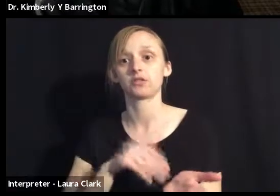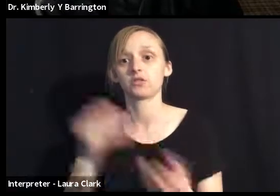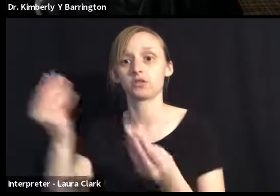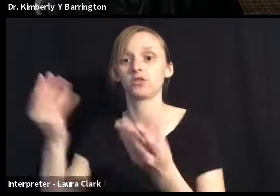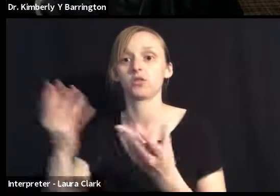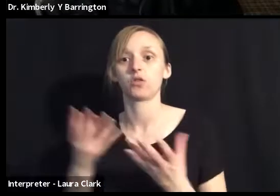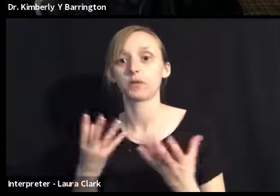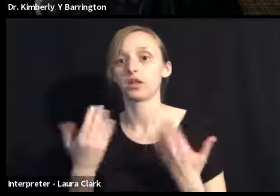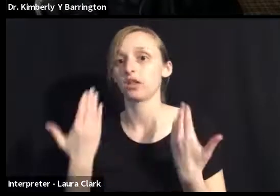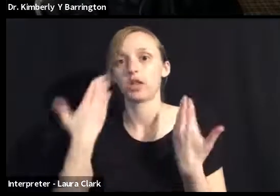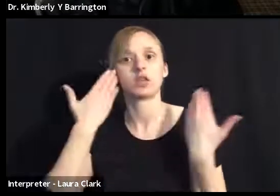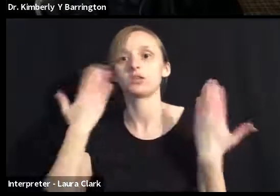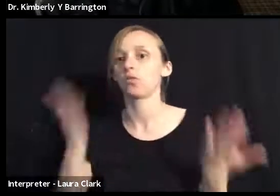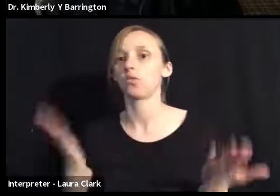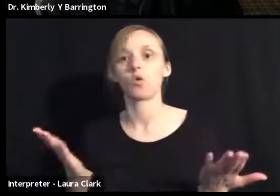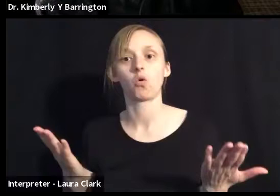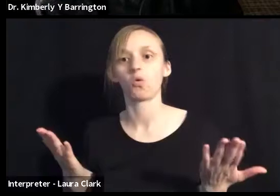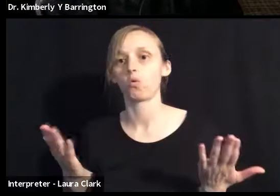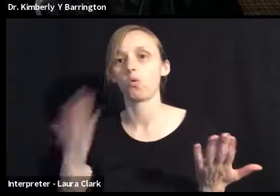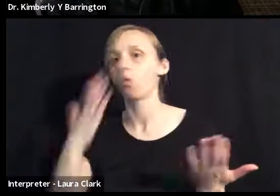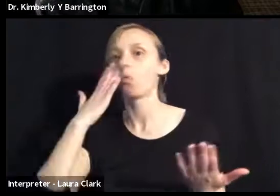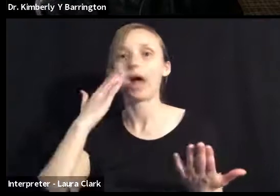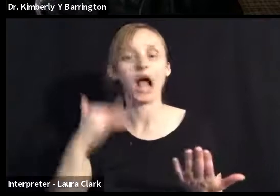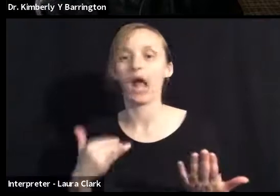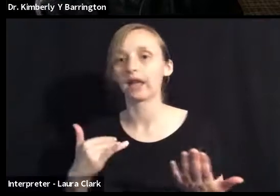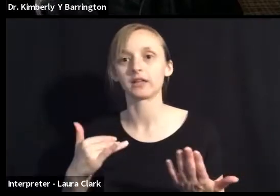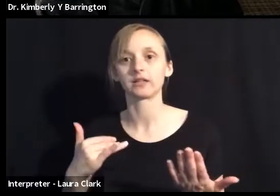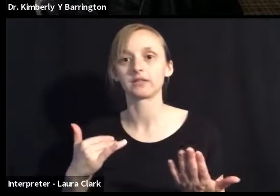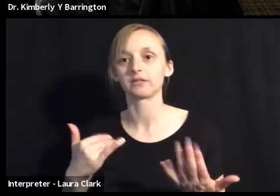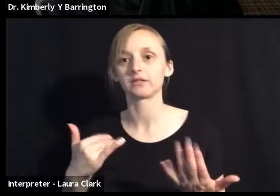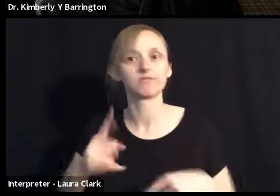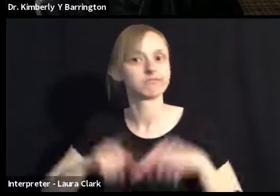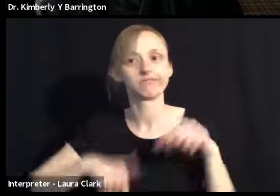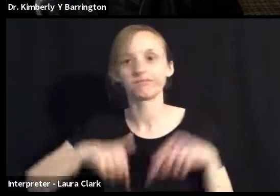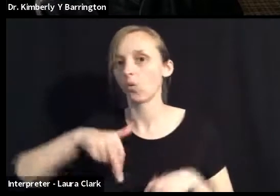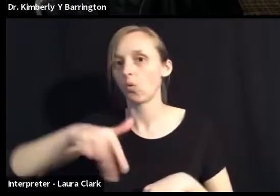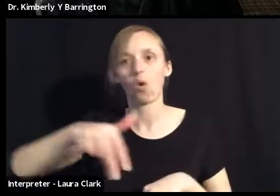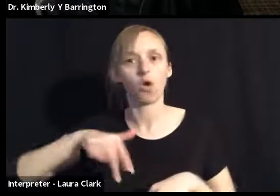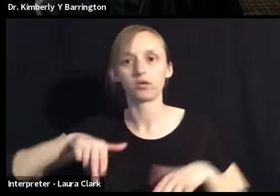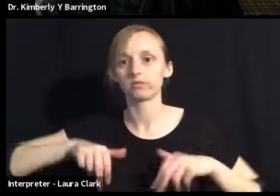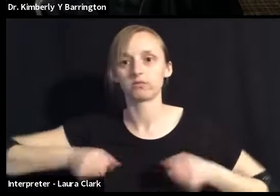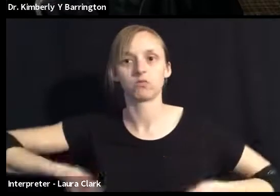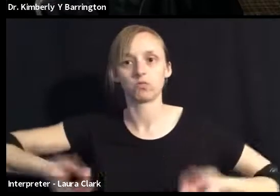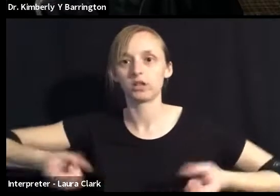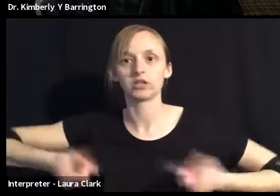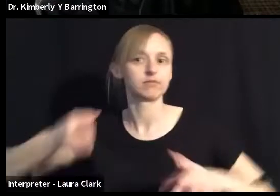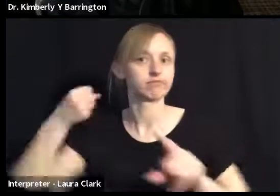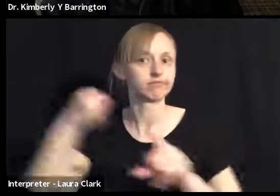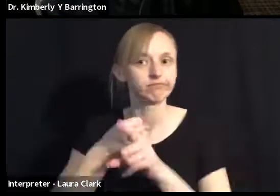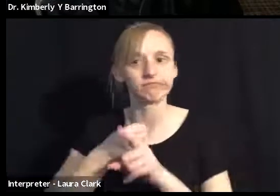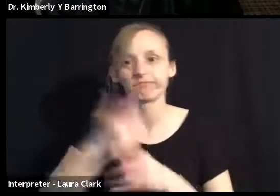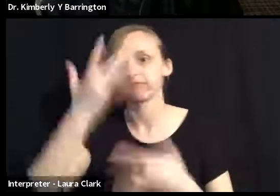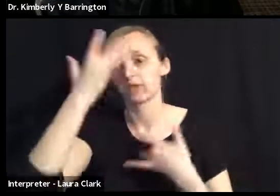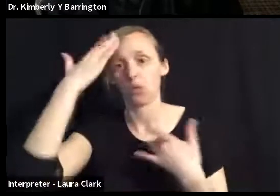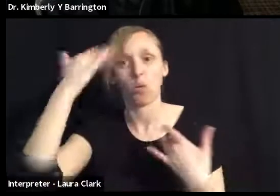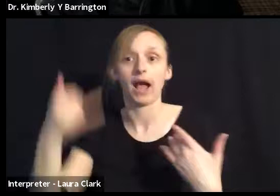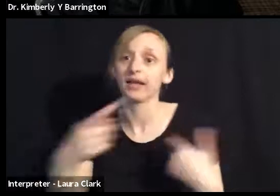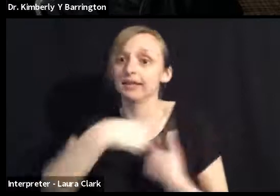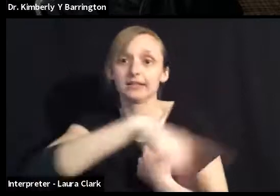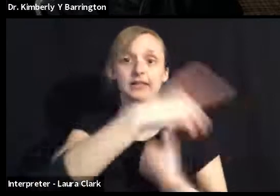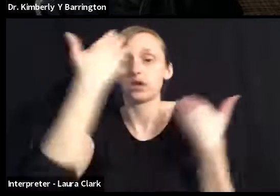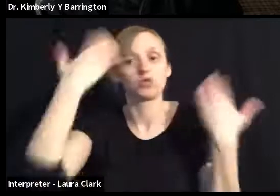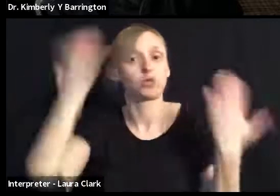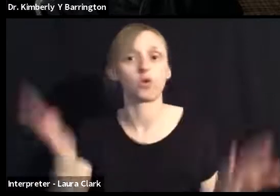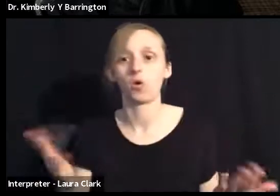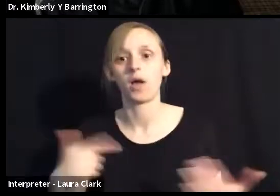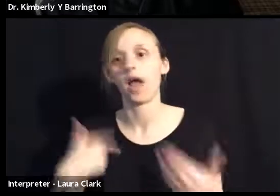still do not know what exactly caused it. And I don't know what caused it,